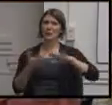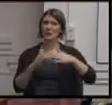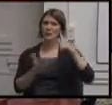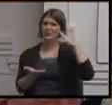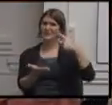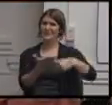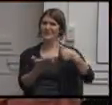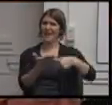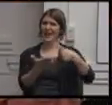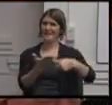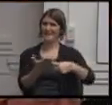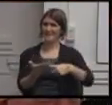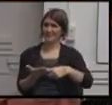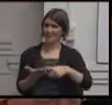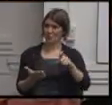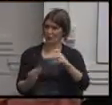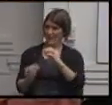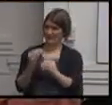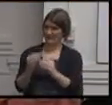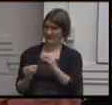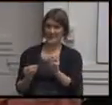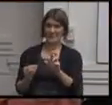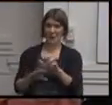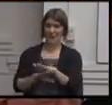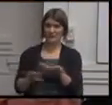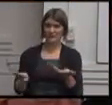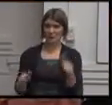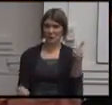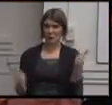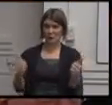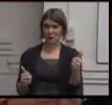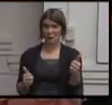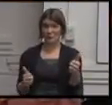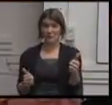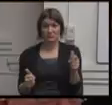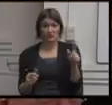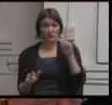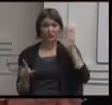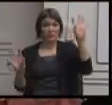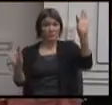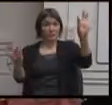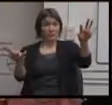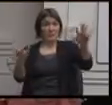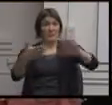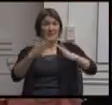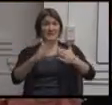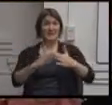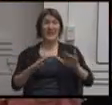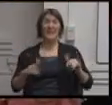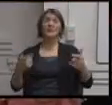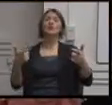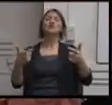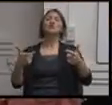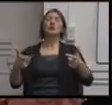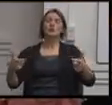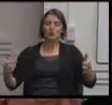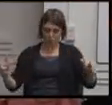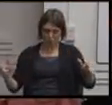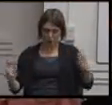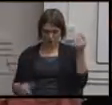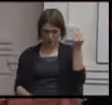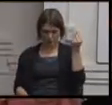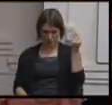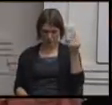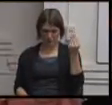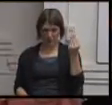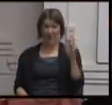as to, should we repair the pool? That's a fair question to ask. It is a huge ticket item for something